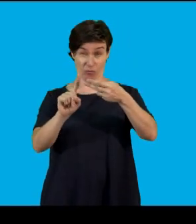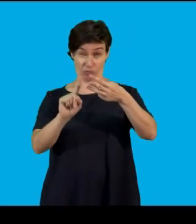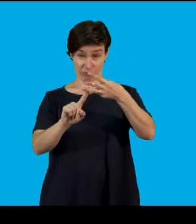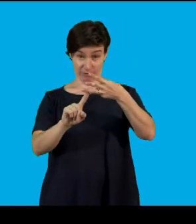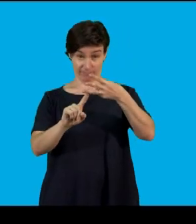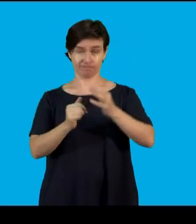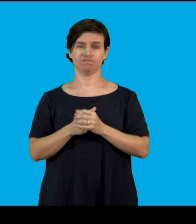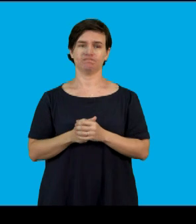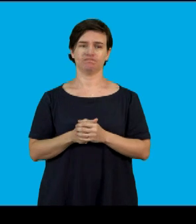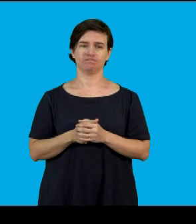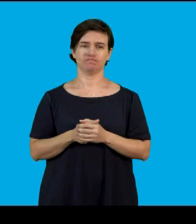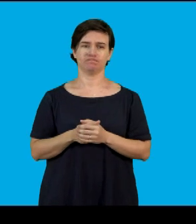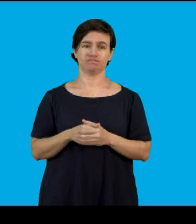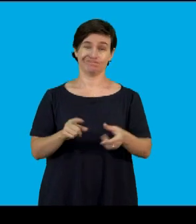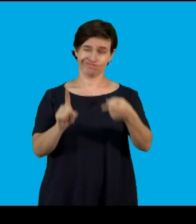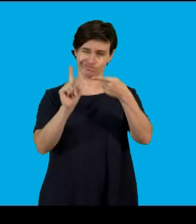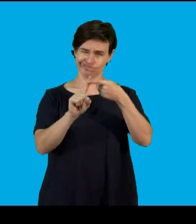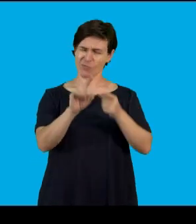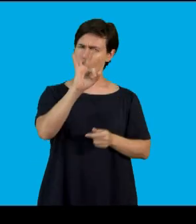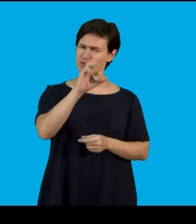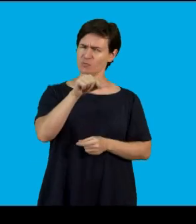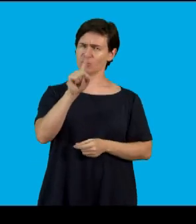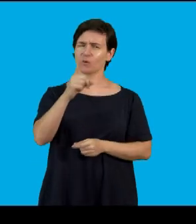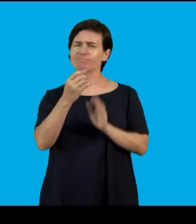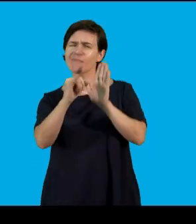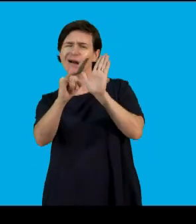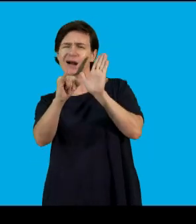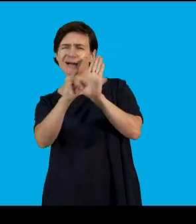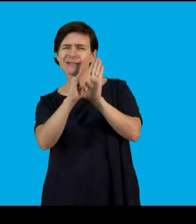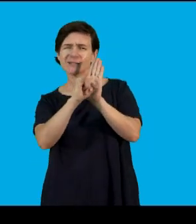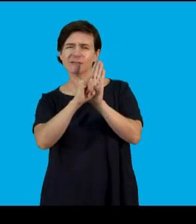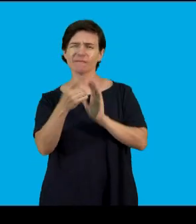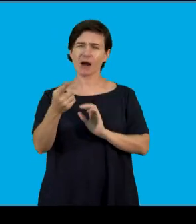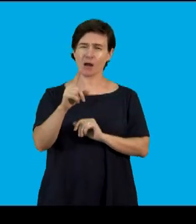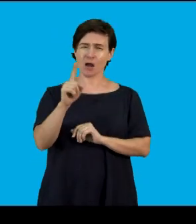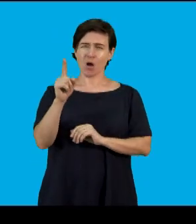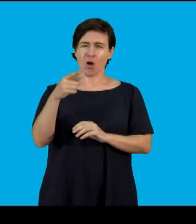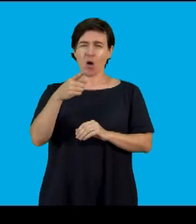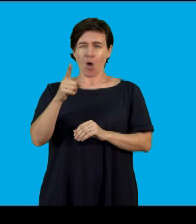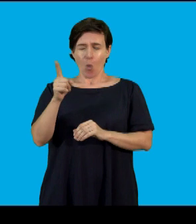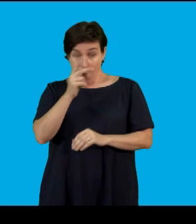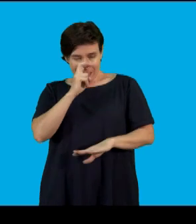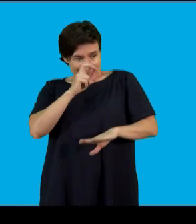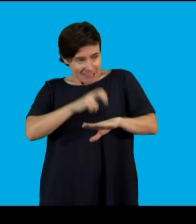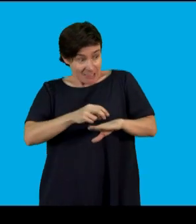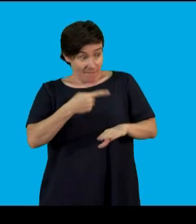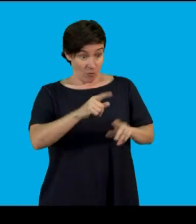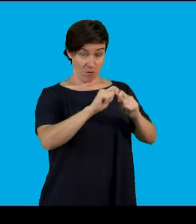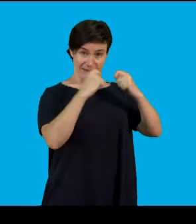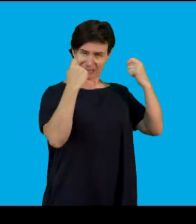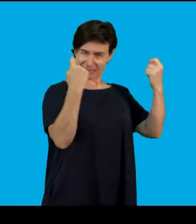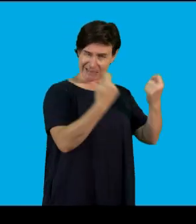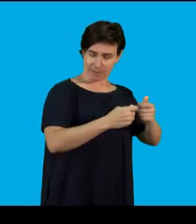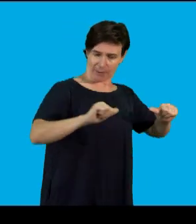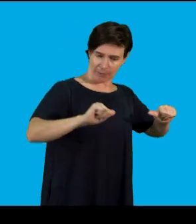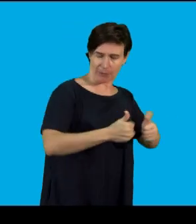business rules. All right, 3.1 says identify the criteria for successful team performance from